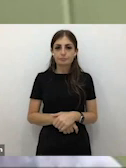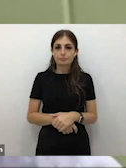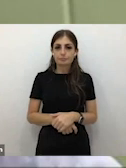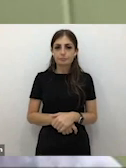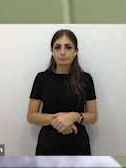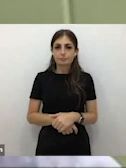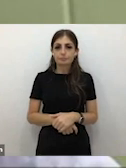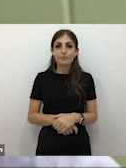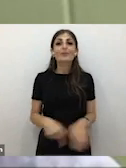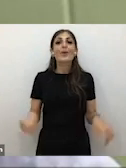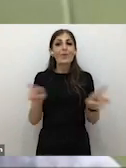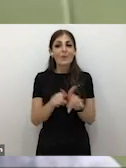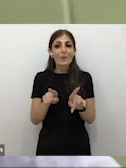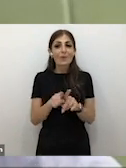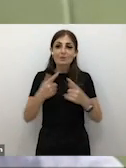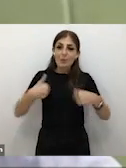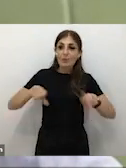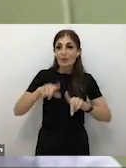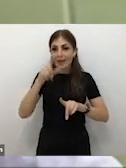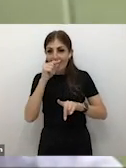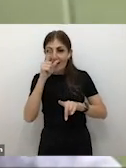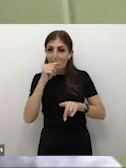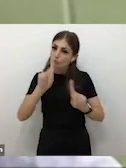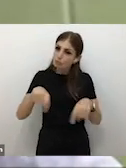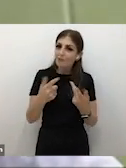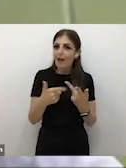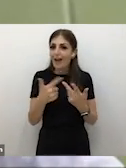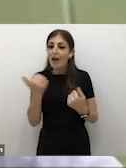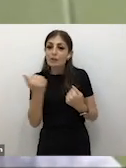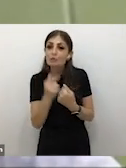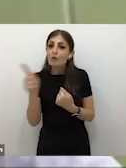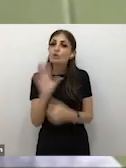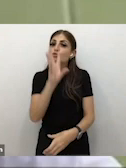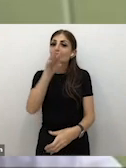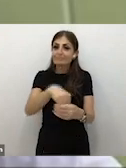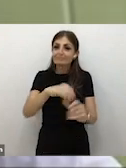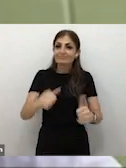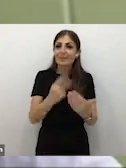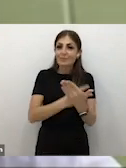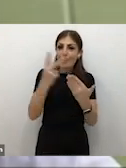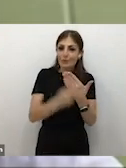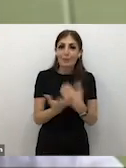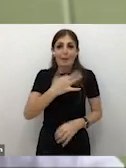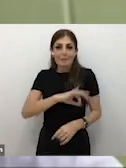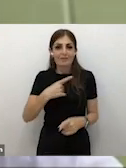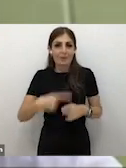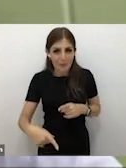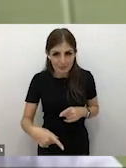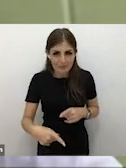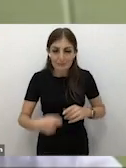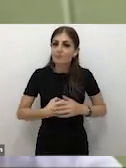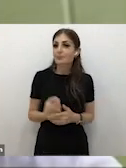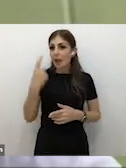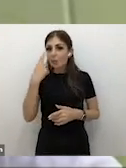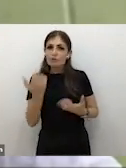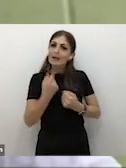We are also able to provide other support to enable you to participate in this program and to get the most out of it. And we try to take a